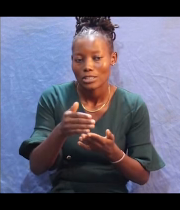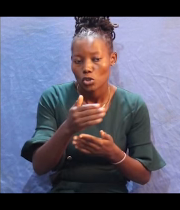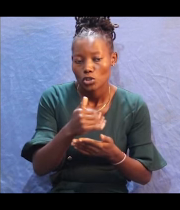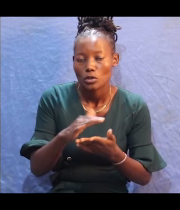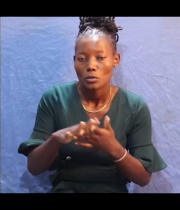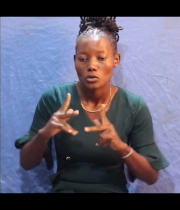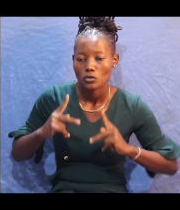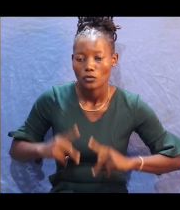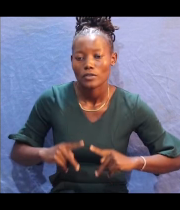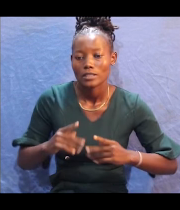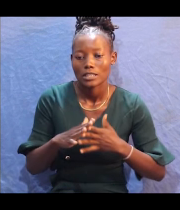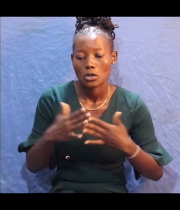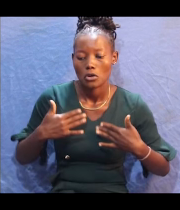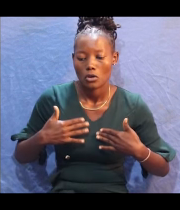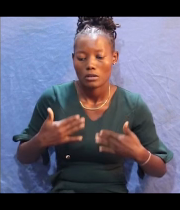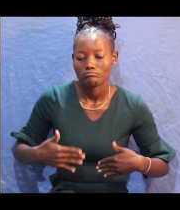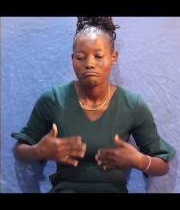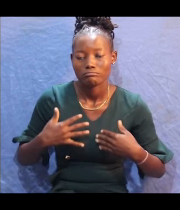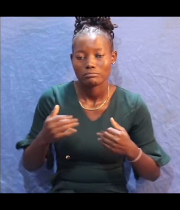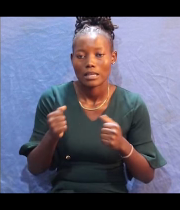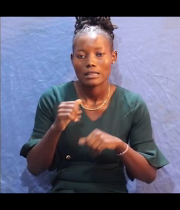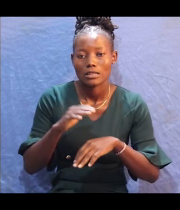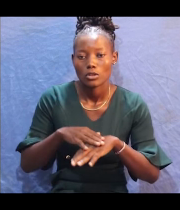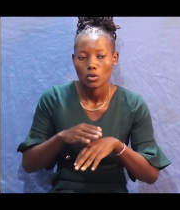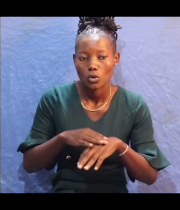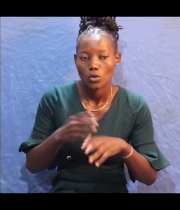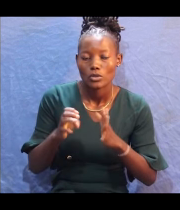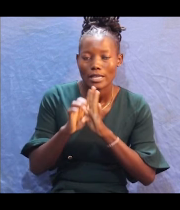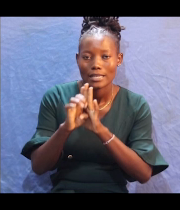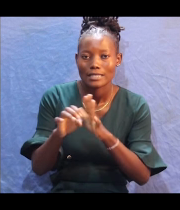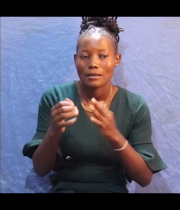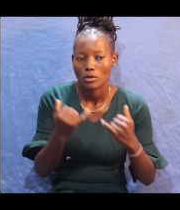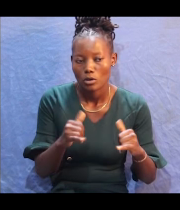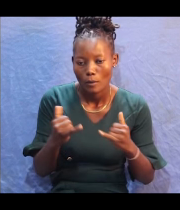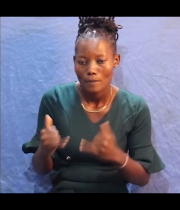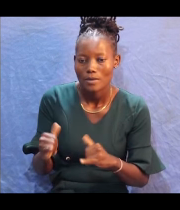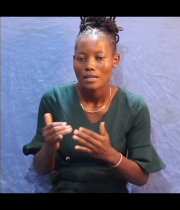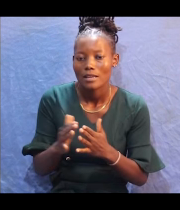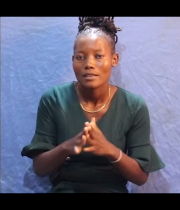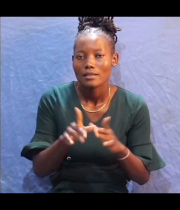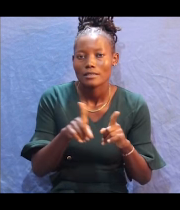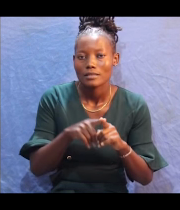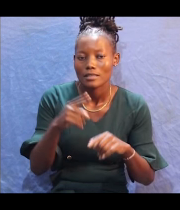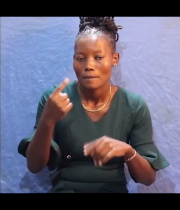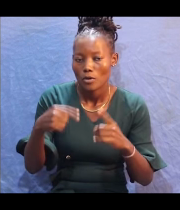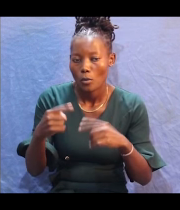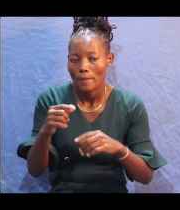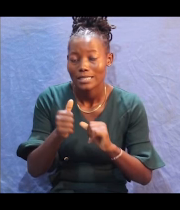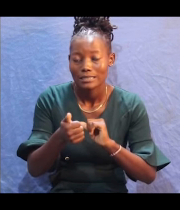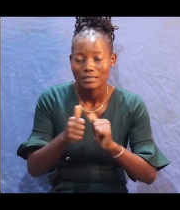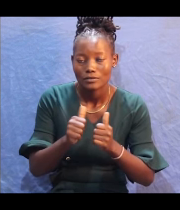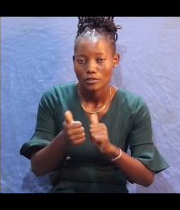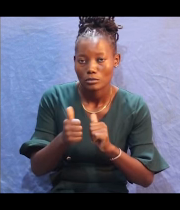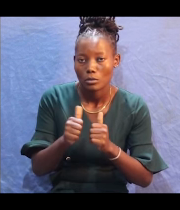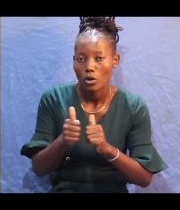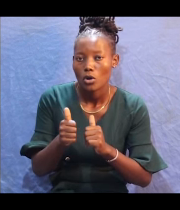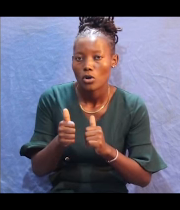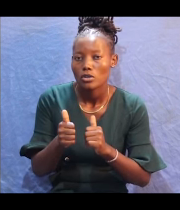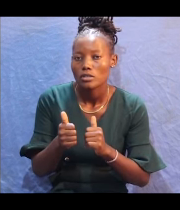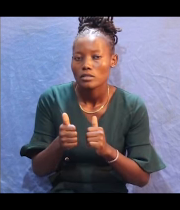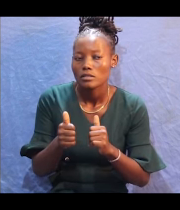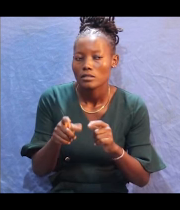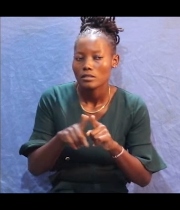well-being, and social interaction, such as play, recreation, and organized and competitive sport,